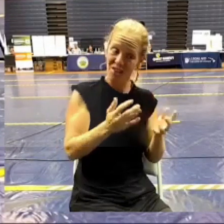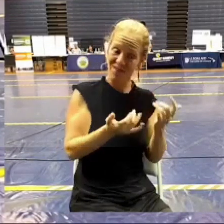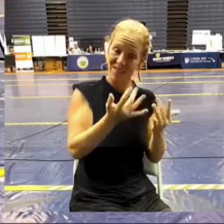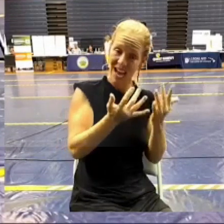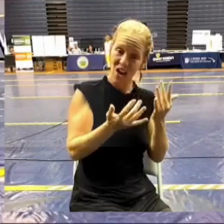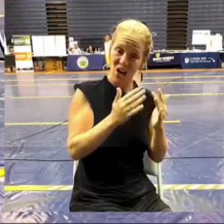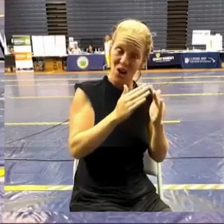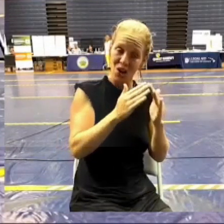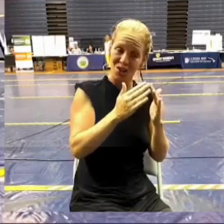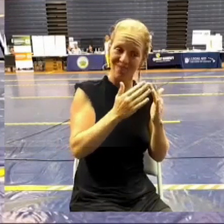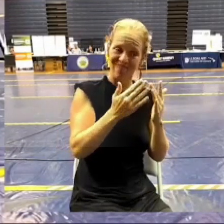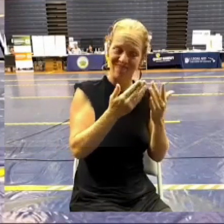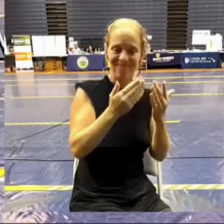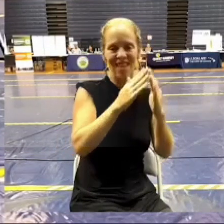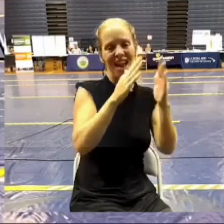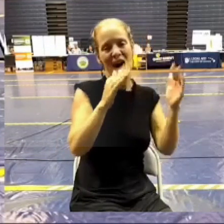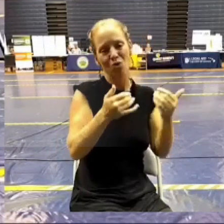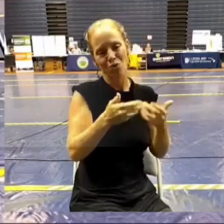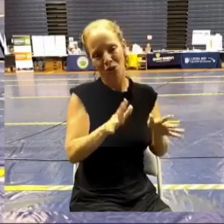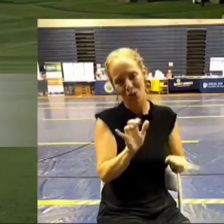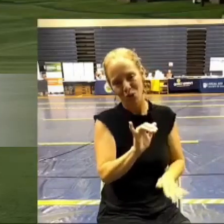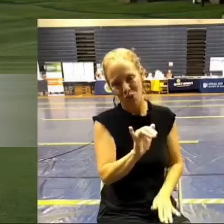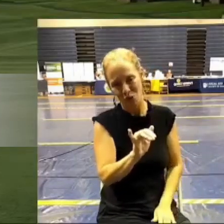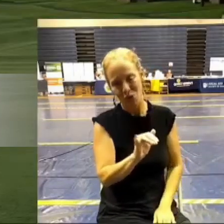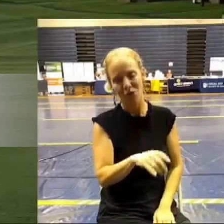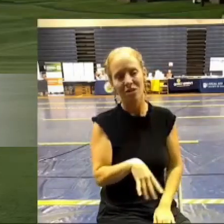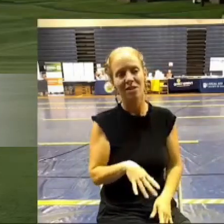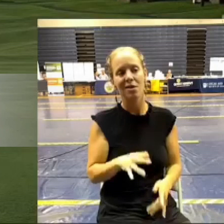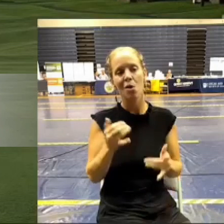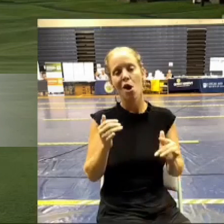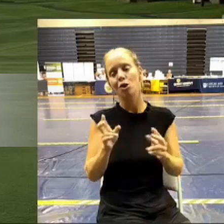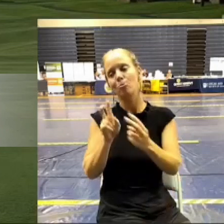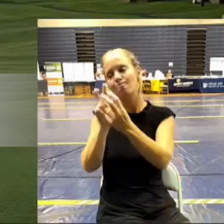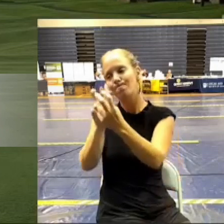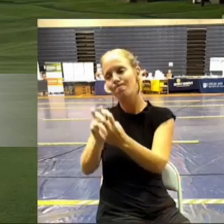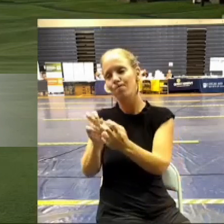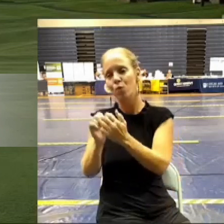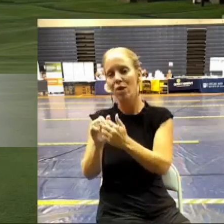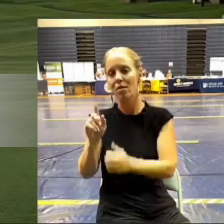Another great community partner is Kapalua Golf. I did speak to a representative of